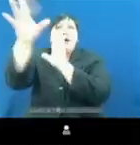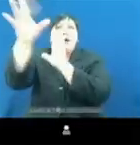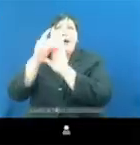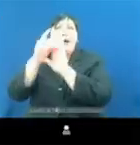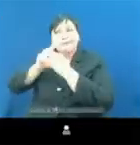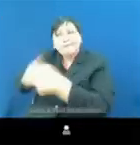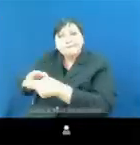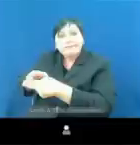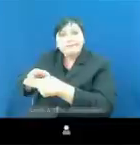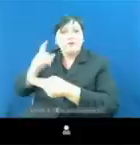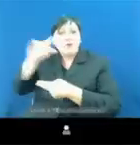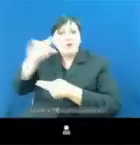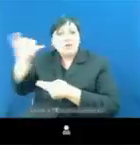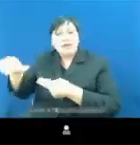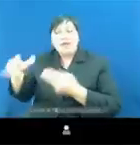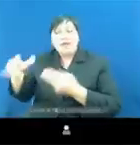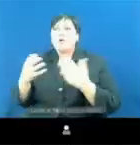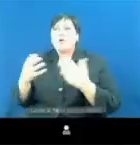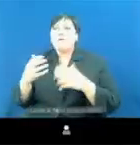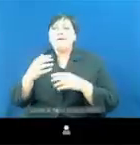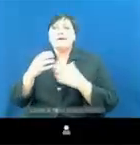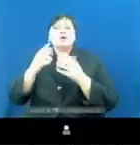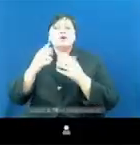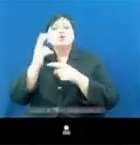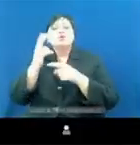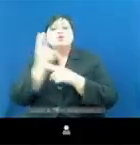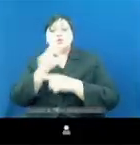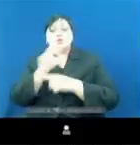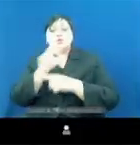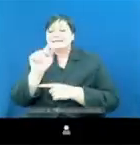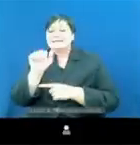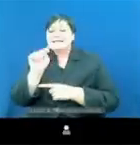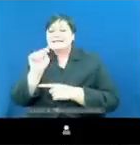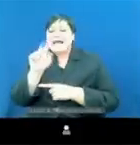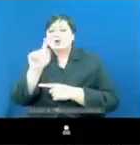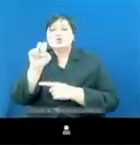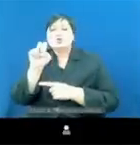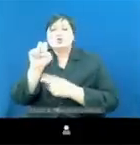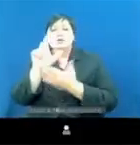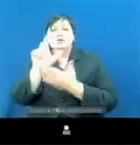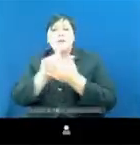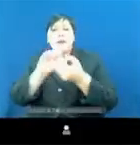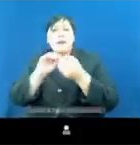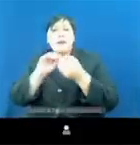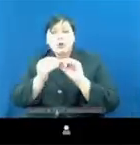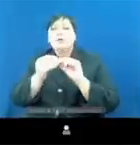according to the statute number. So a VOP,